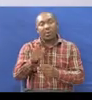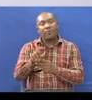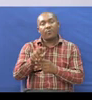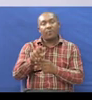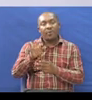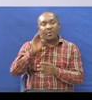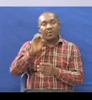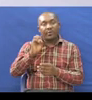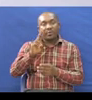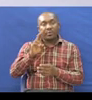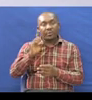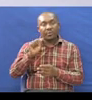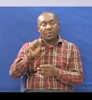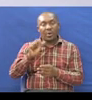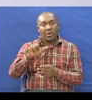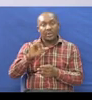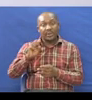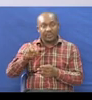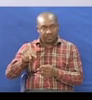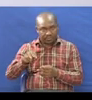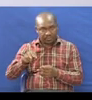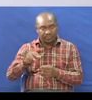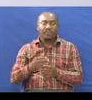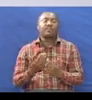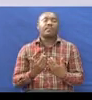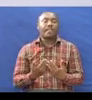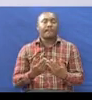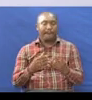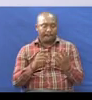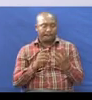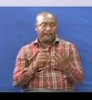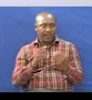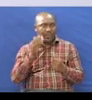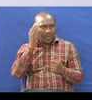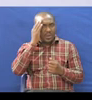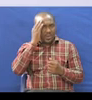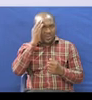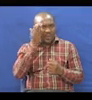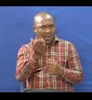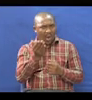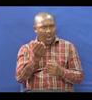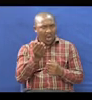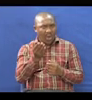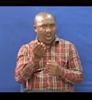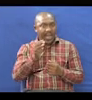ancient? Ancient means very old. Means very old.